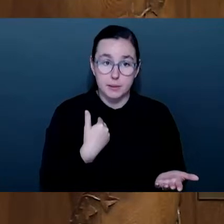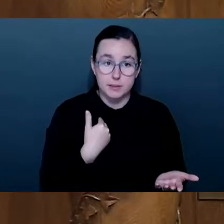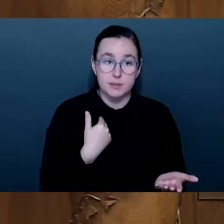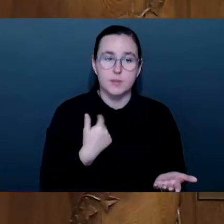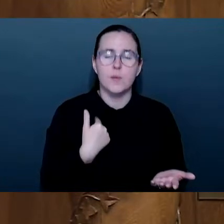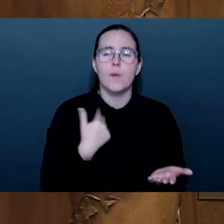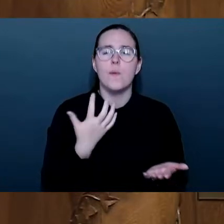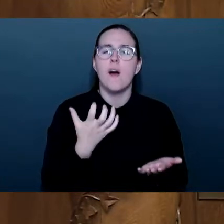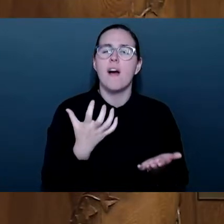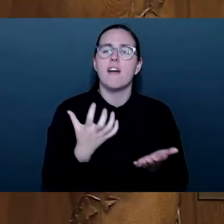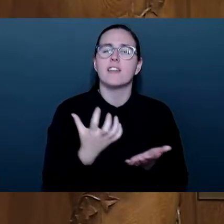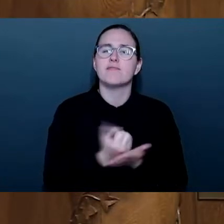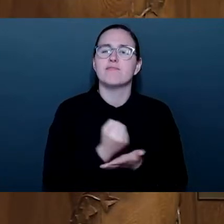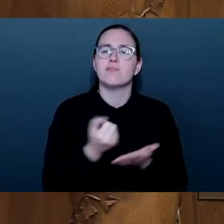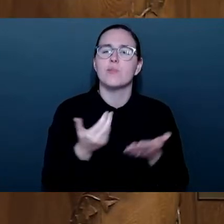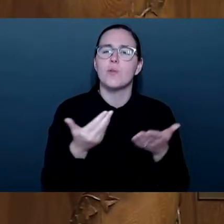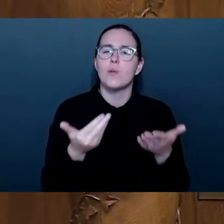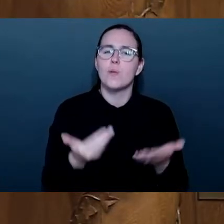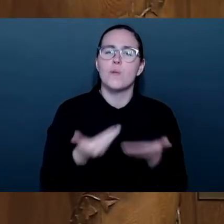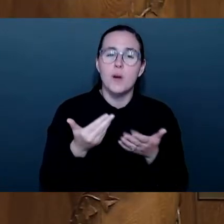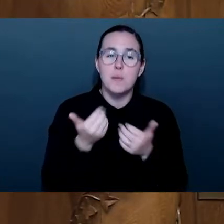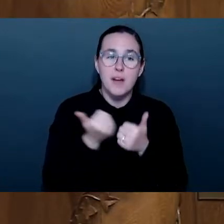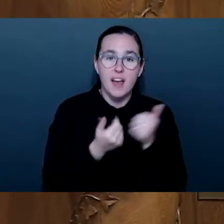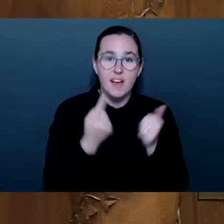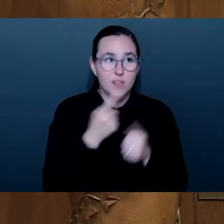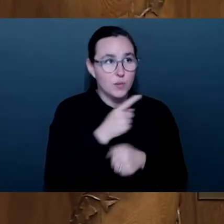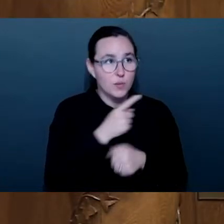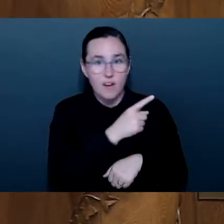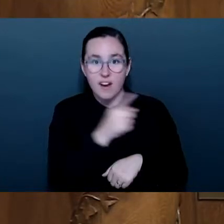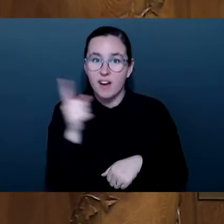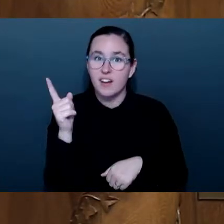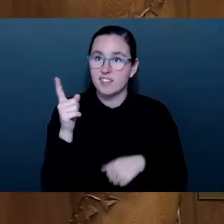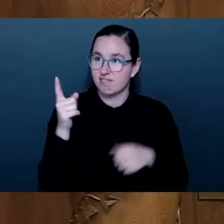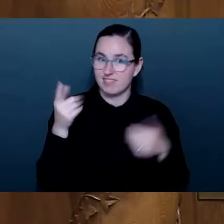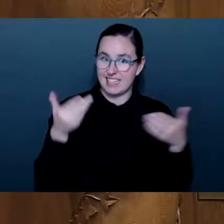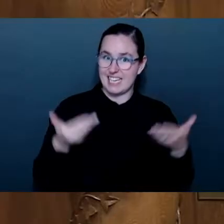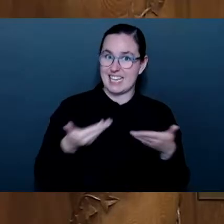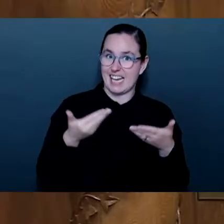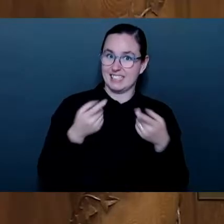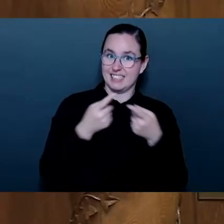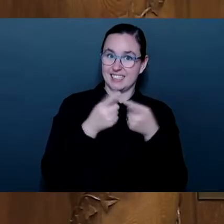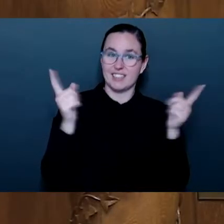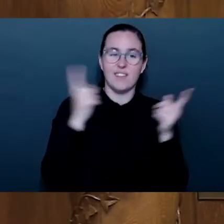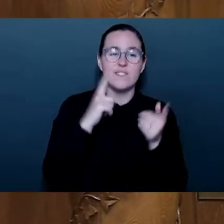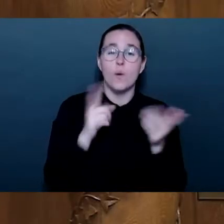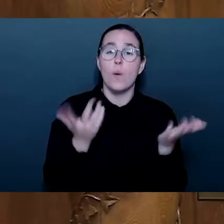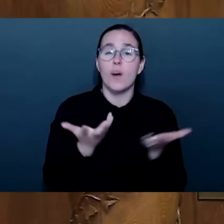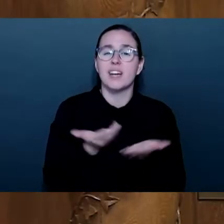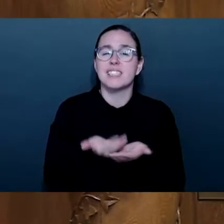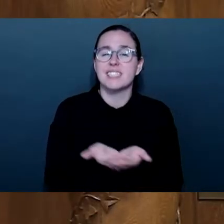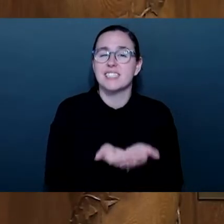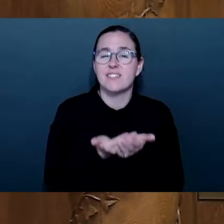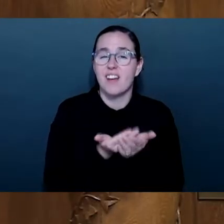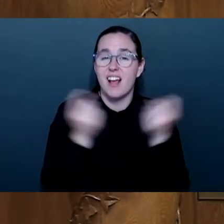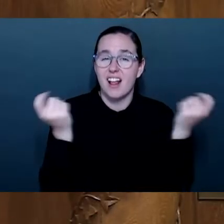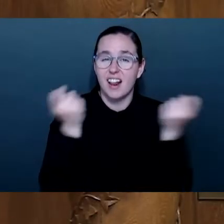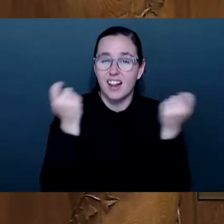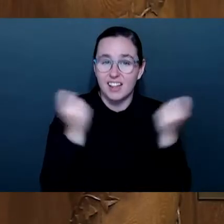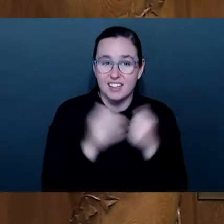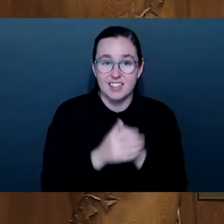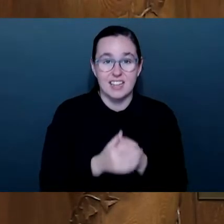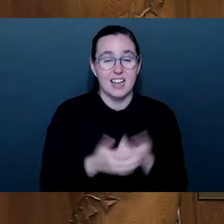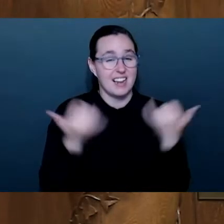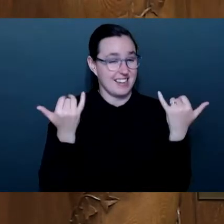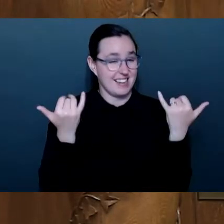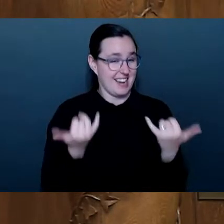guests who are here to celebrate Diwali with all of us today. We will be having a beautiful event at noon, and